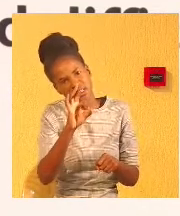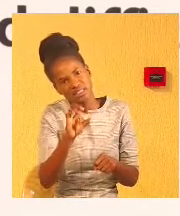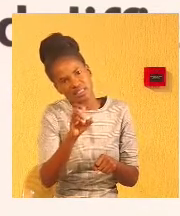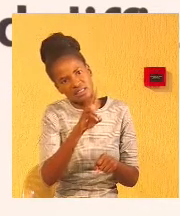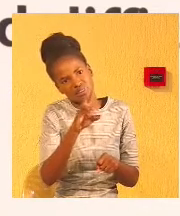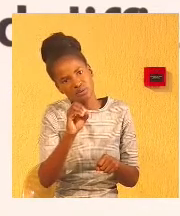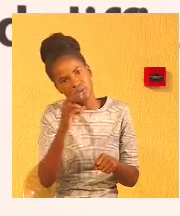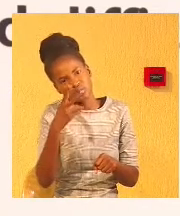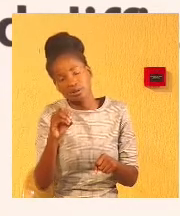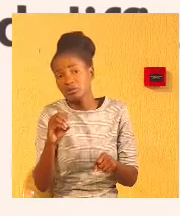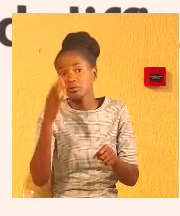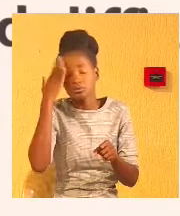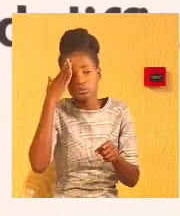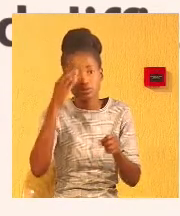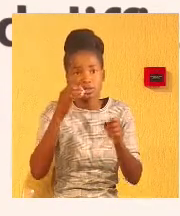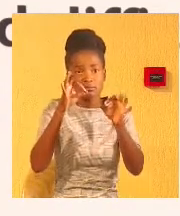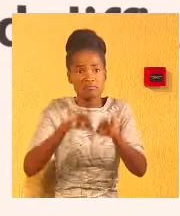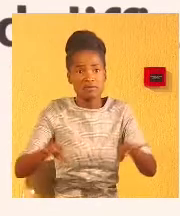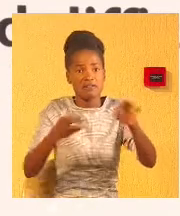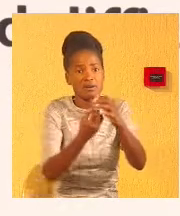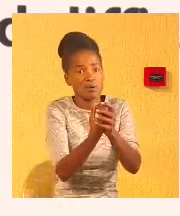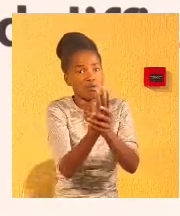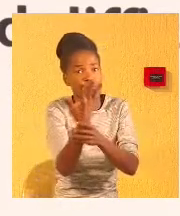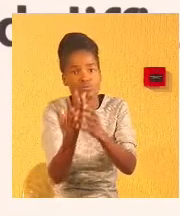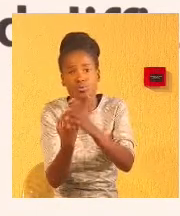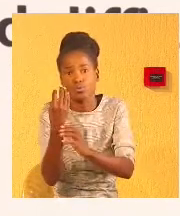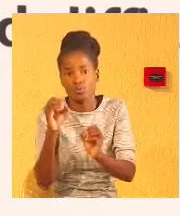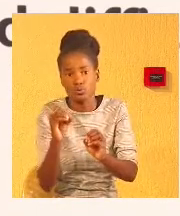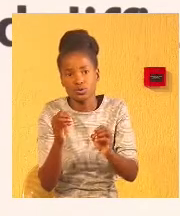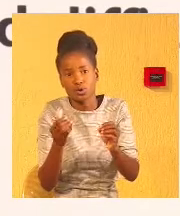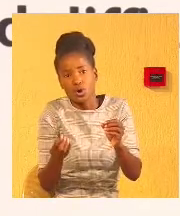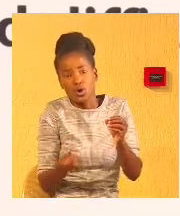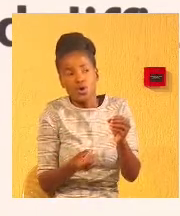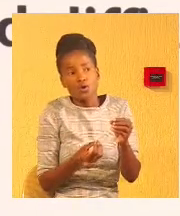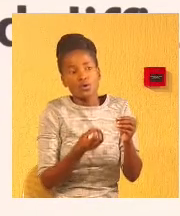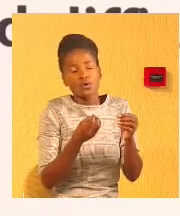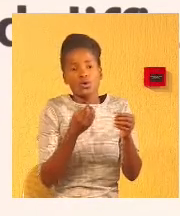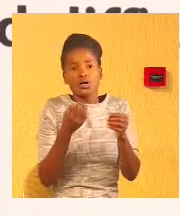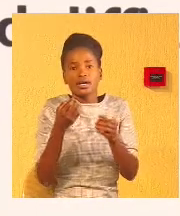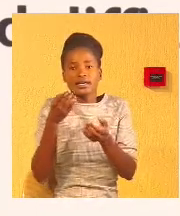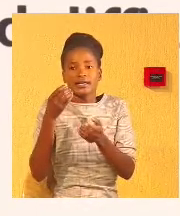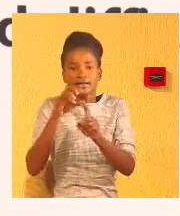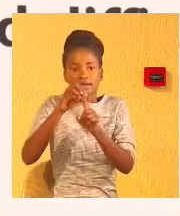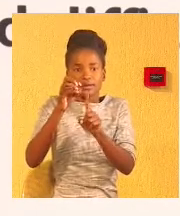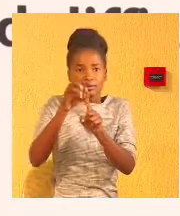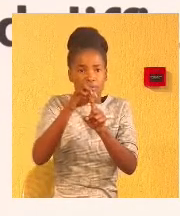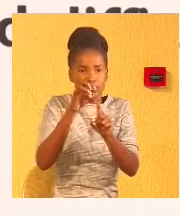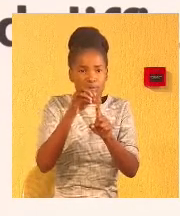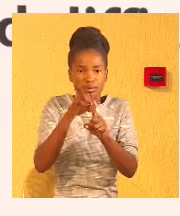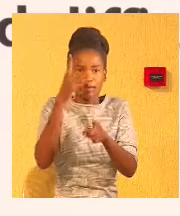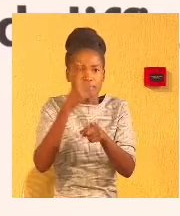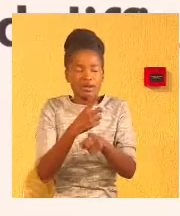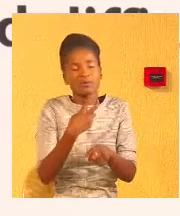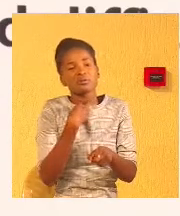2019-2020. So there was nothing to recharge or to put back in the silos. That's why